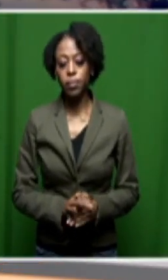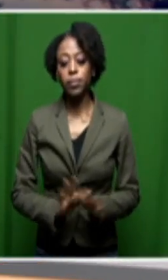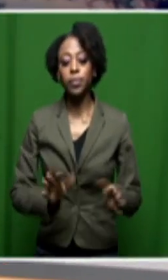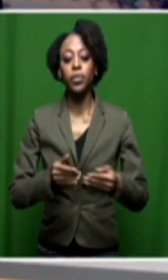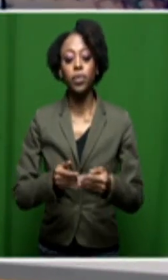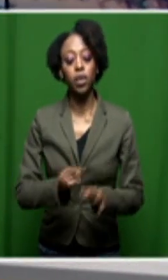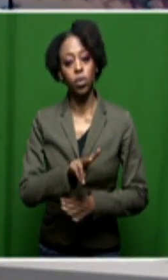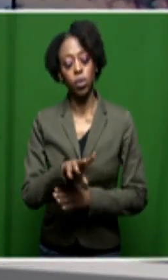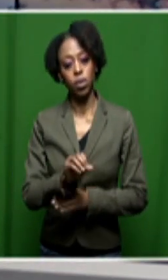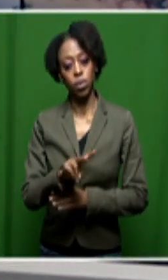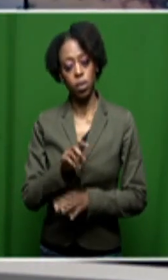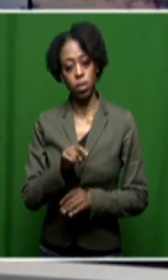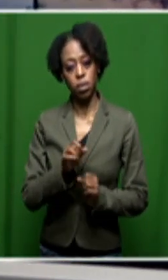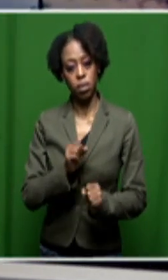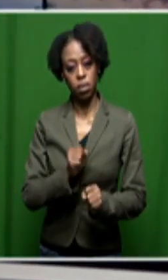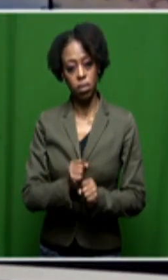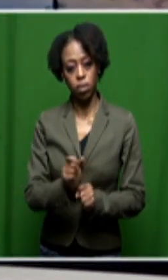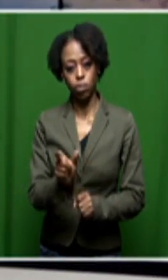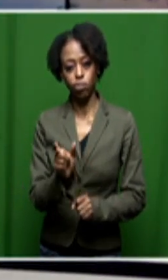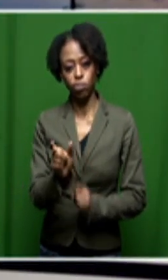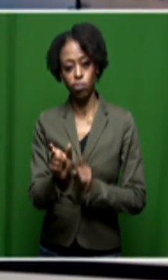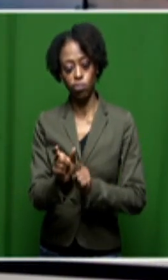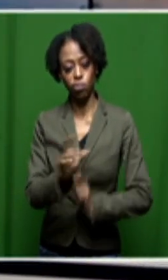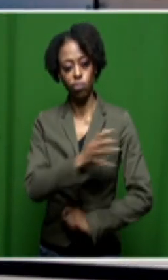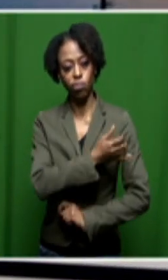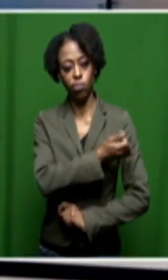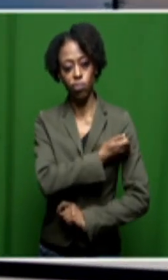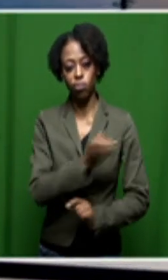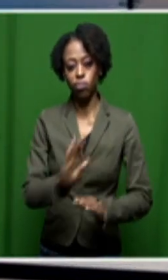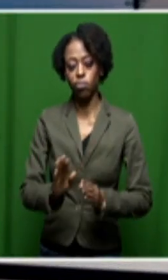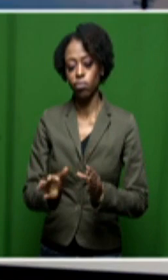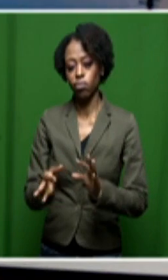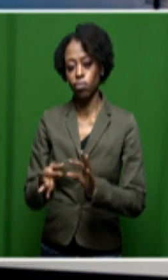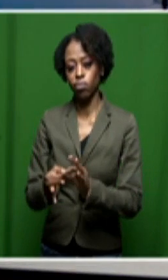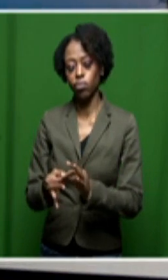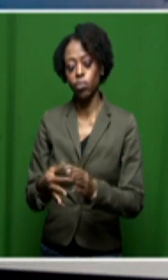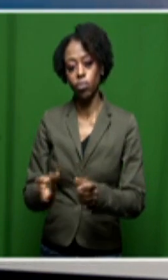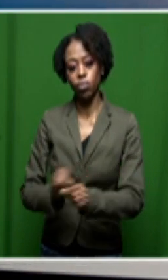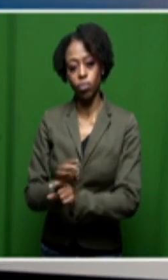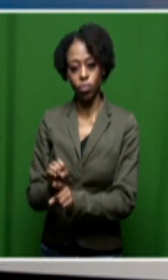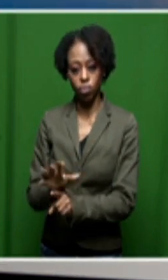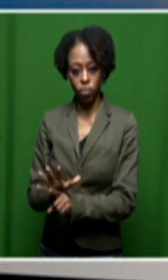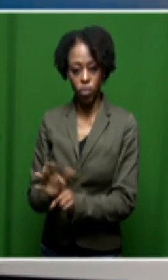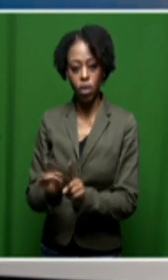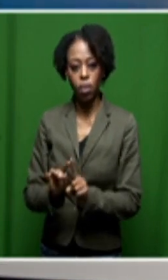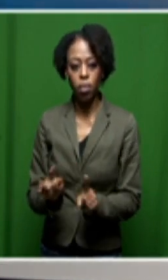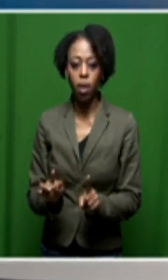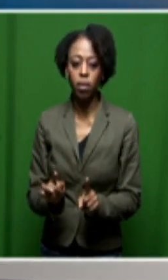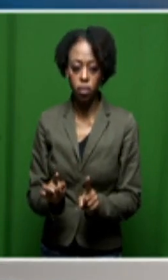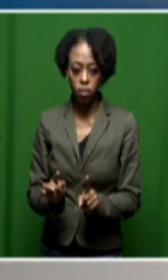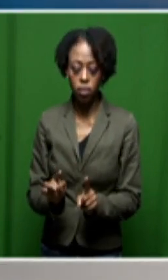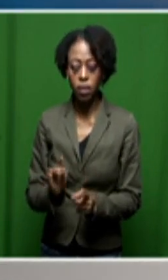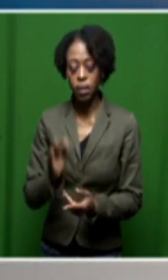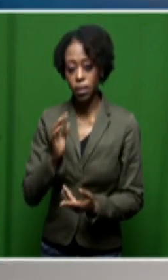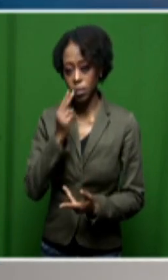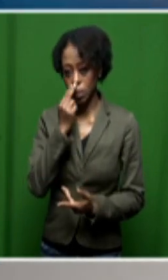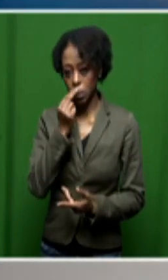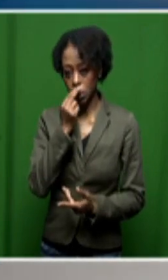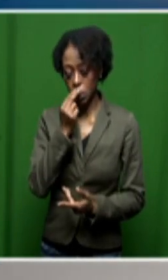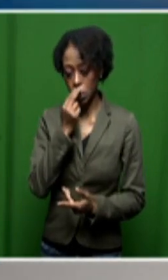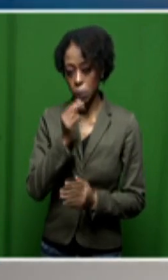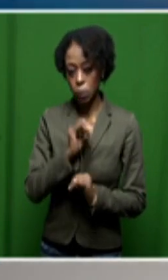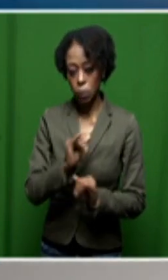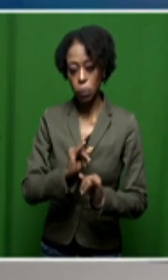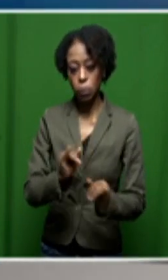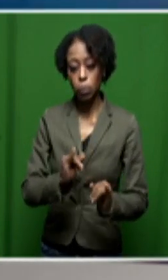Since the beginning of 2020, the word vaccine has been greatly attached to the COVID-19 pandemic. However, pneumonia remains the single